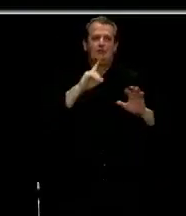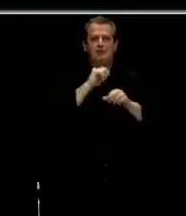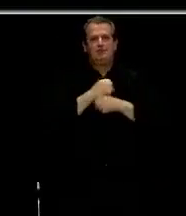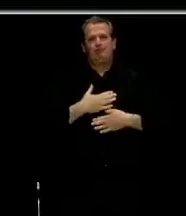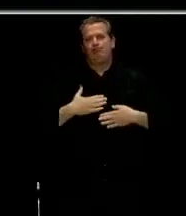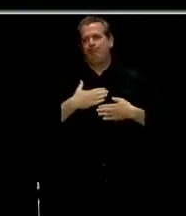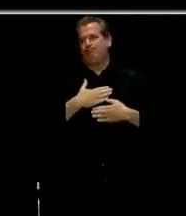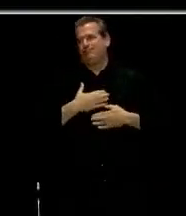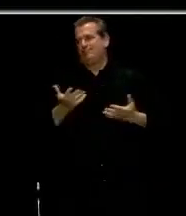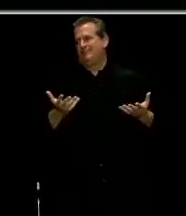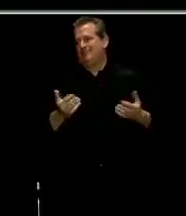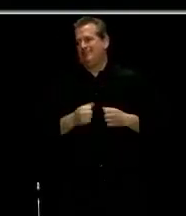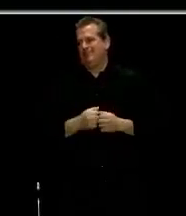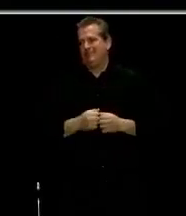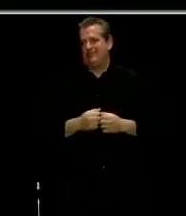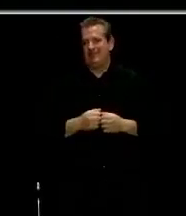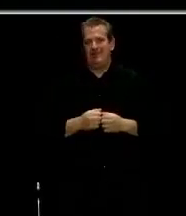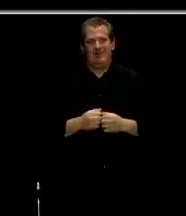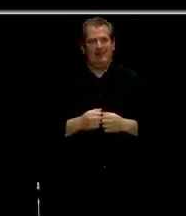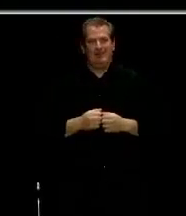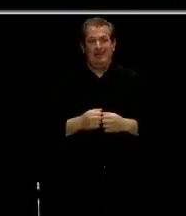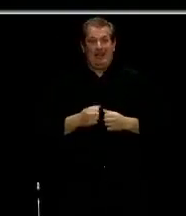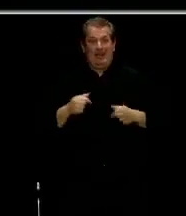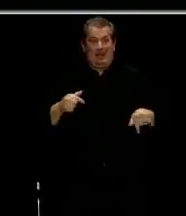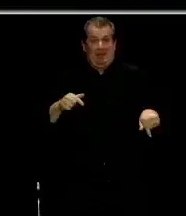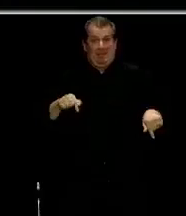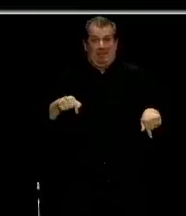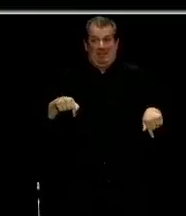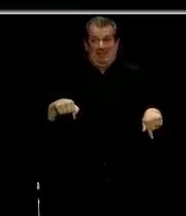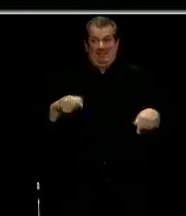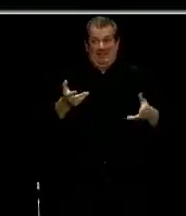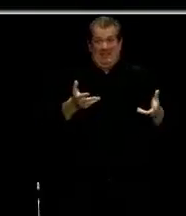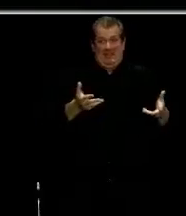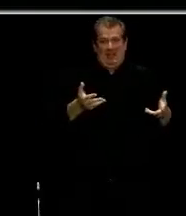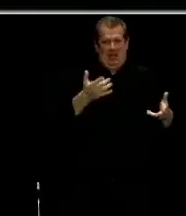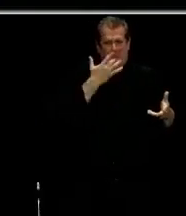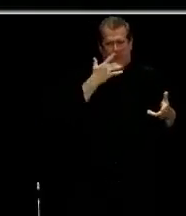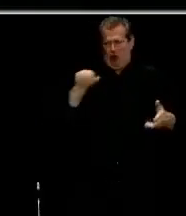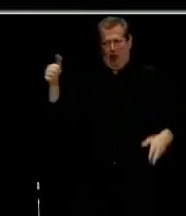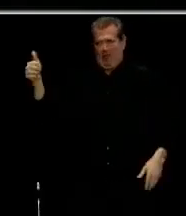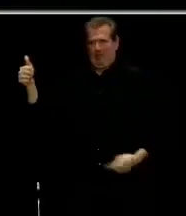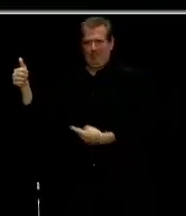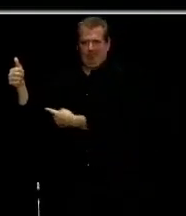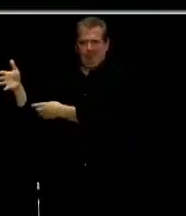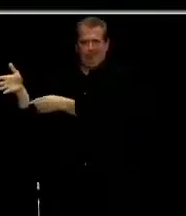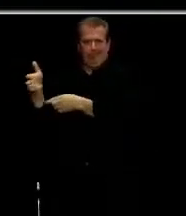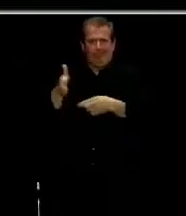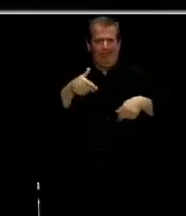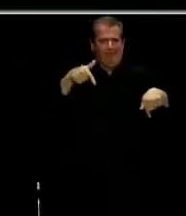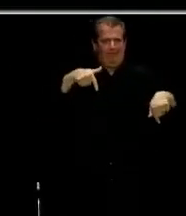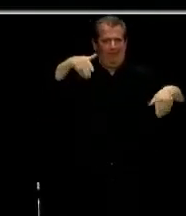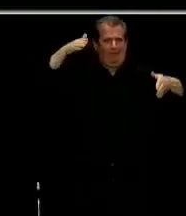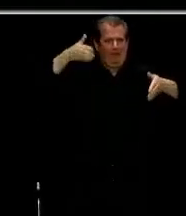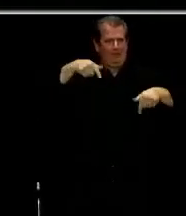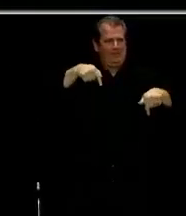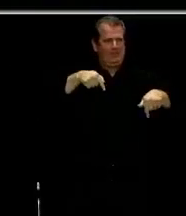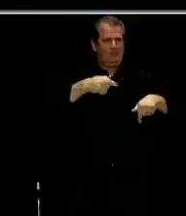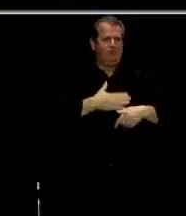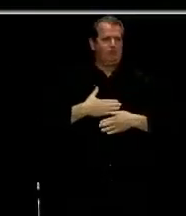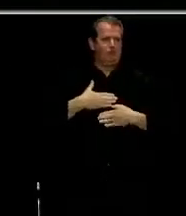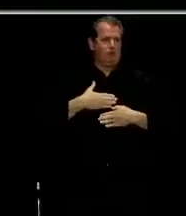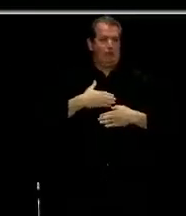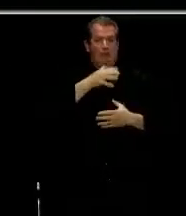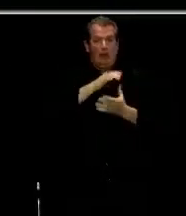here tonight. There is really no place I would rather be. This is incredibly important to both my wife, myself, our